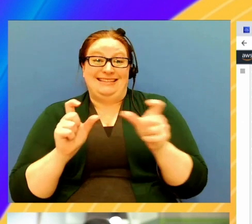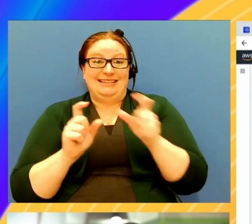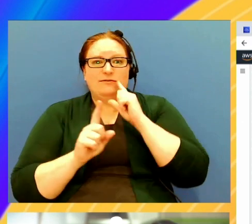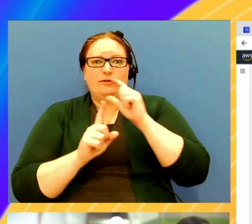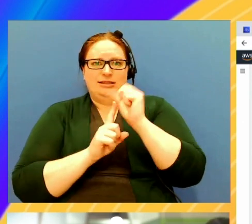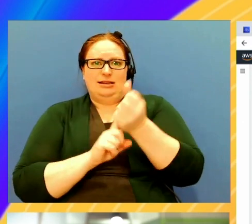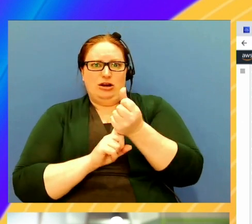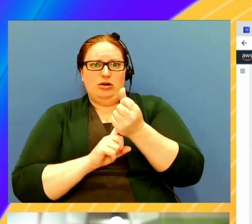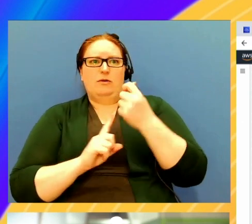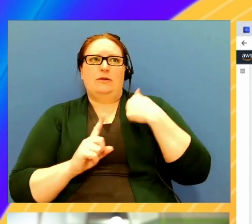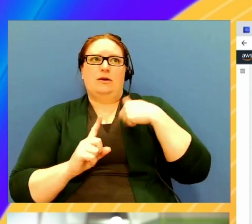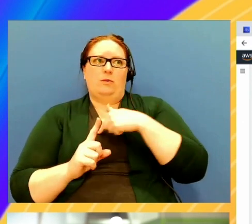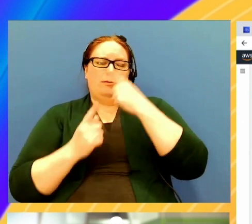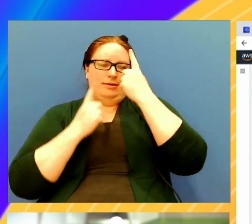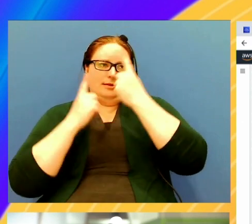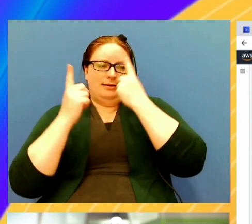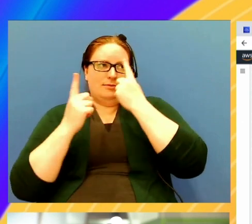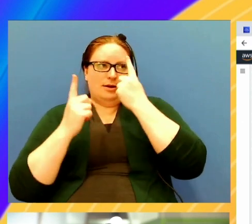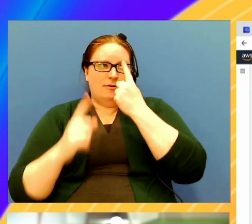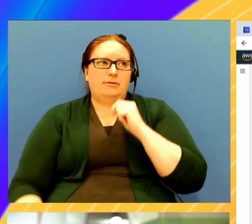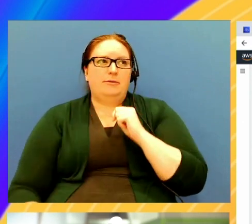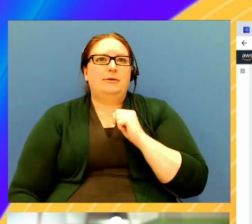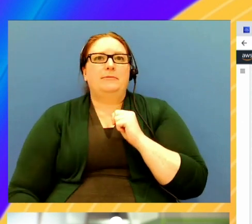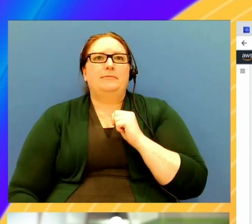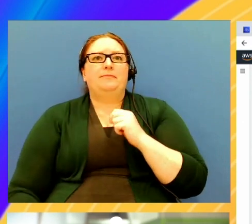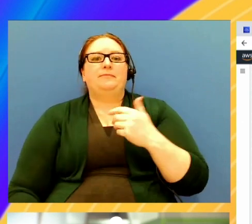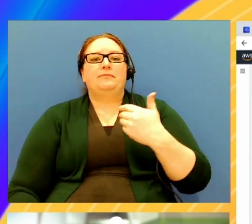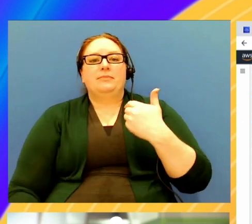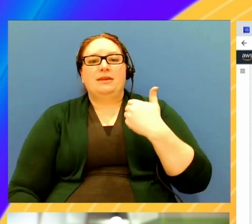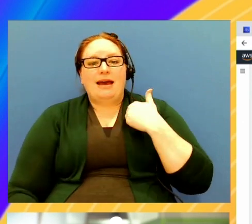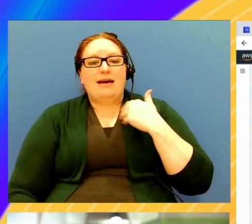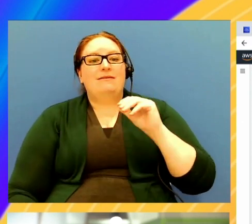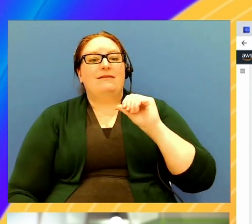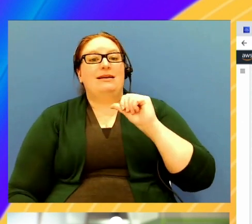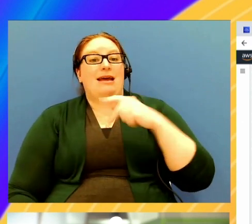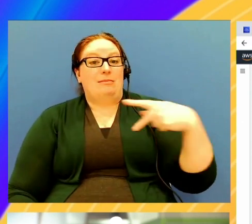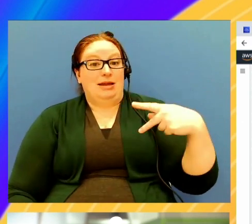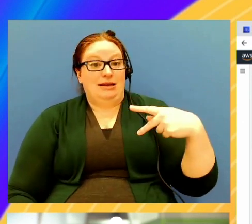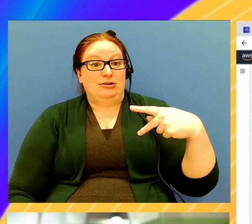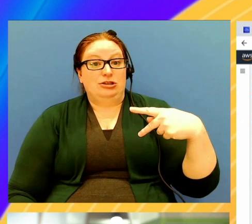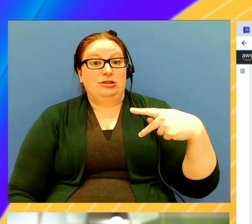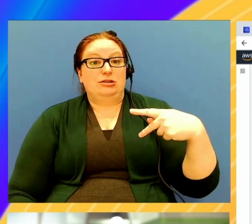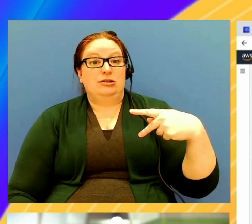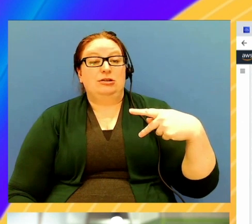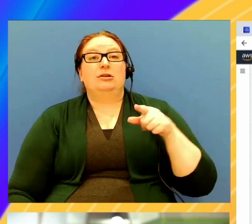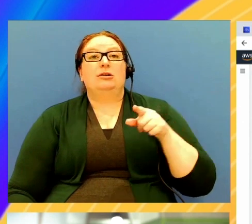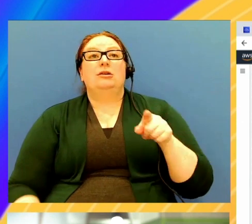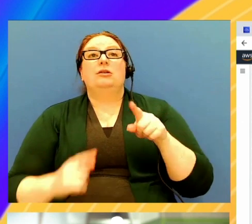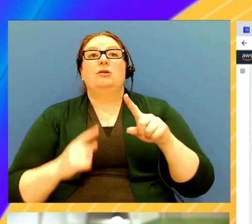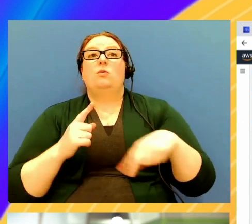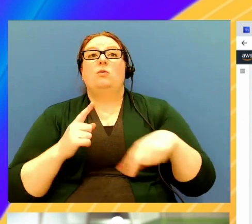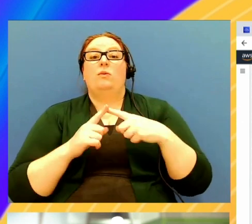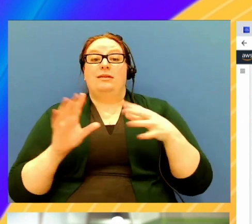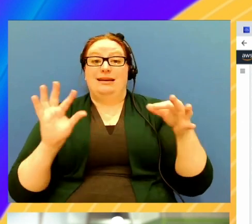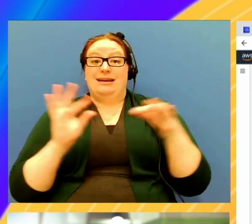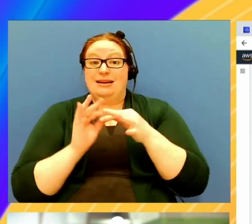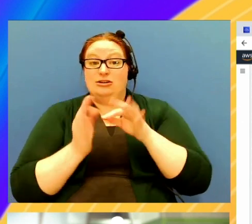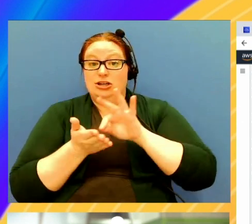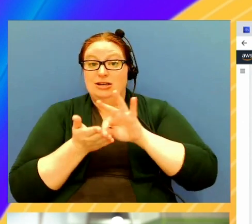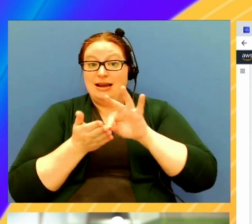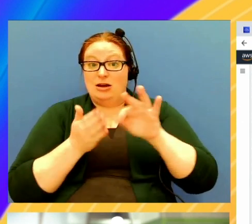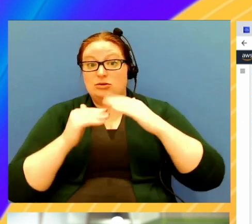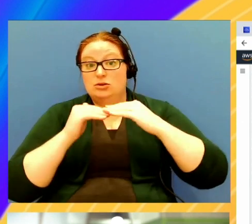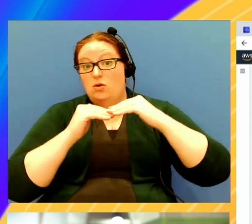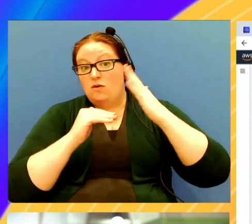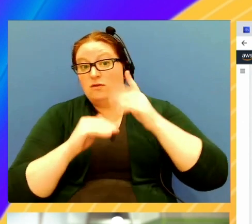had in mind is that we have observed that the application, right, it basically, when the connection count exceeds 1,000